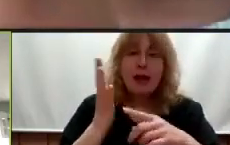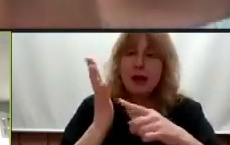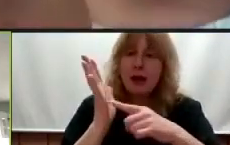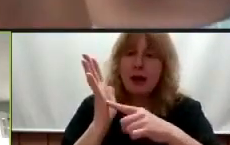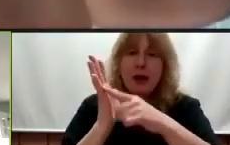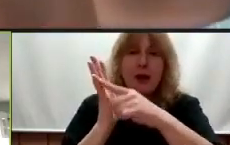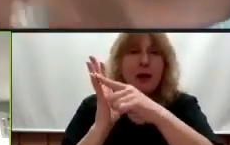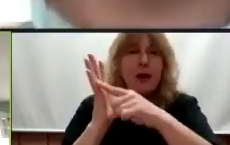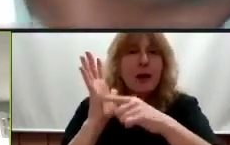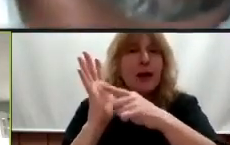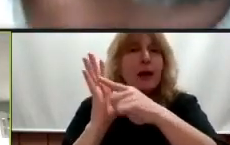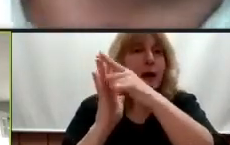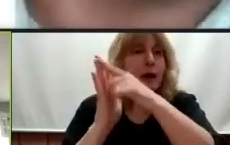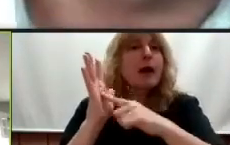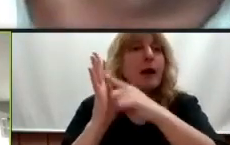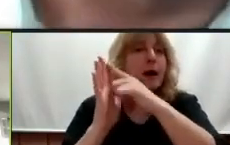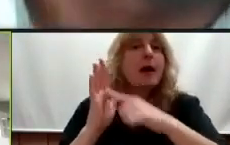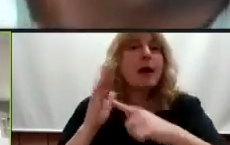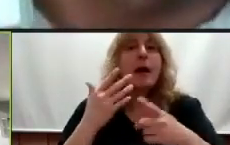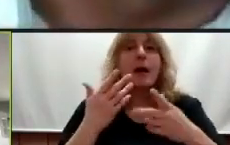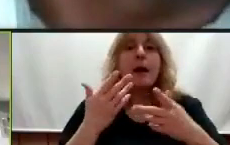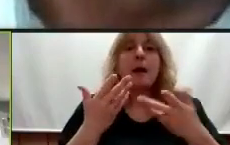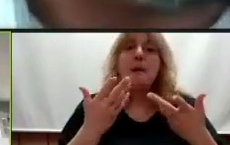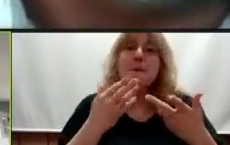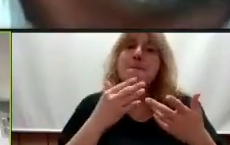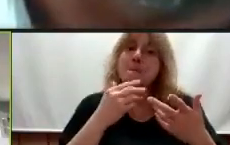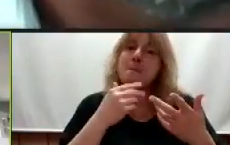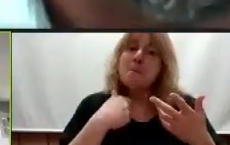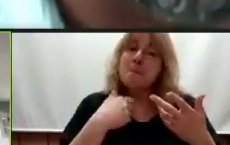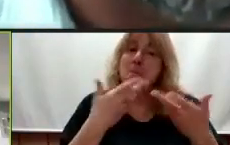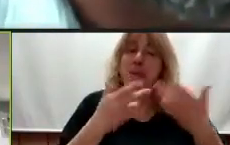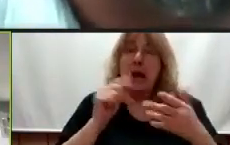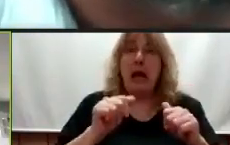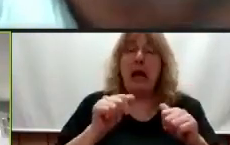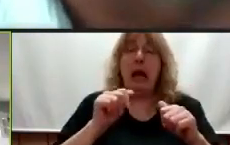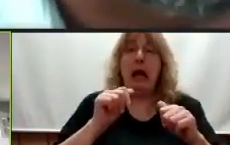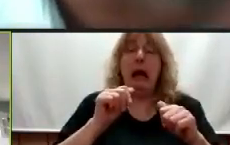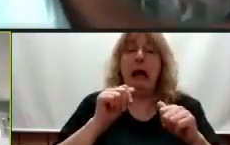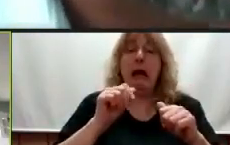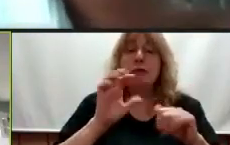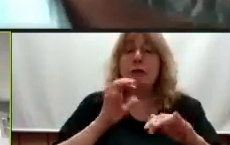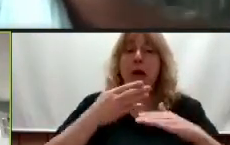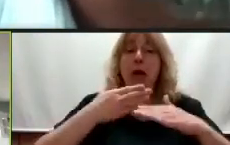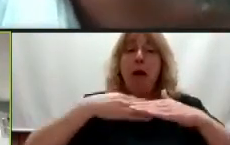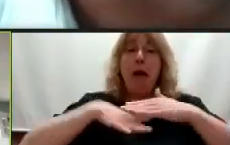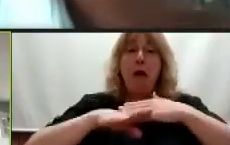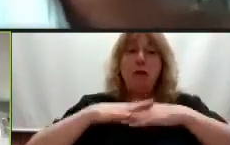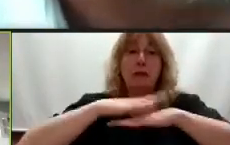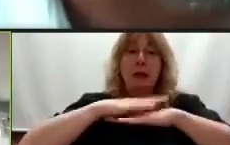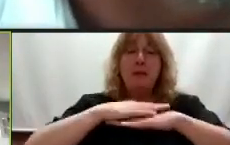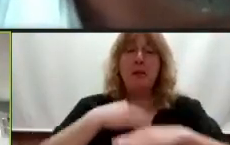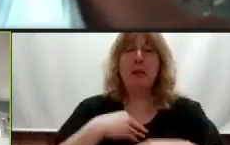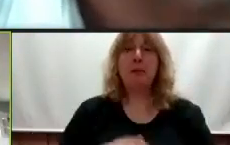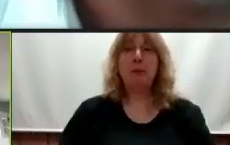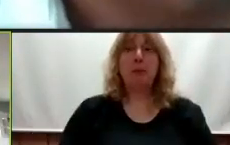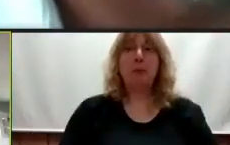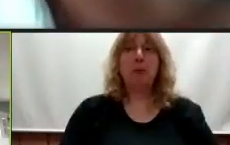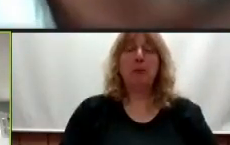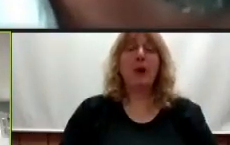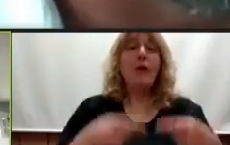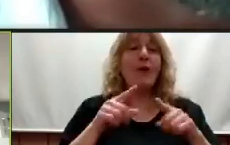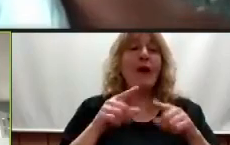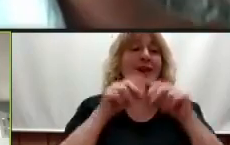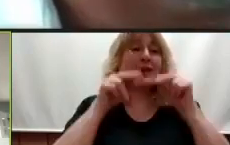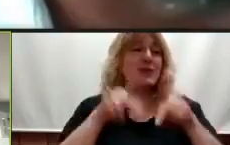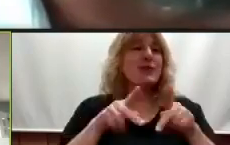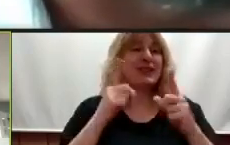up top over the table, I can definitely do it under the table once we get back into in-person meetings. So thanks